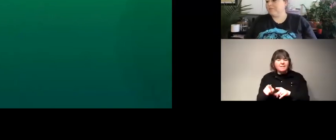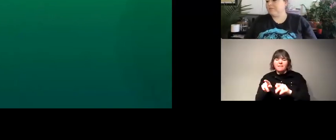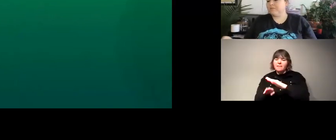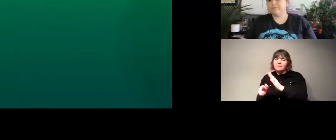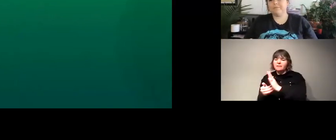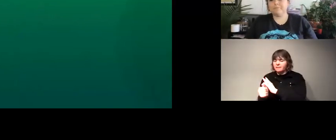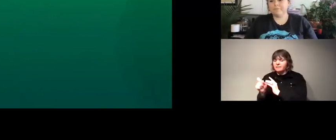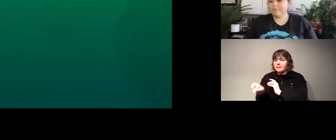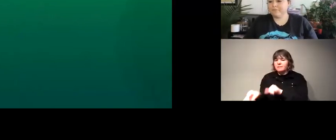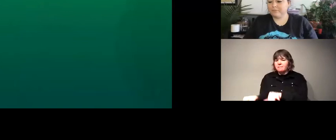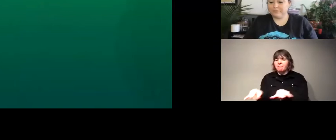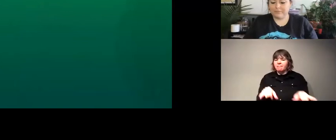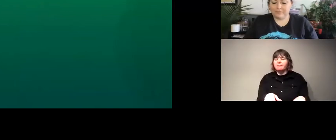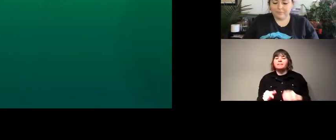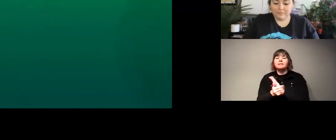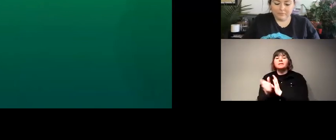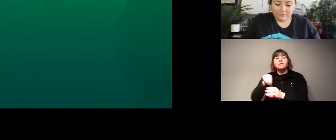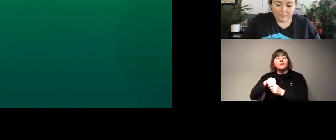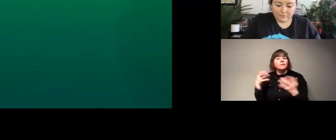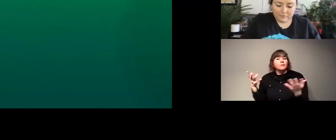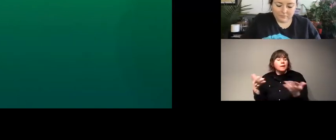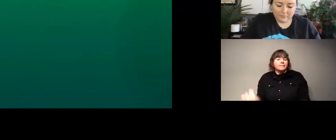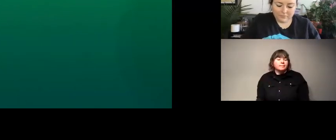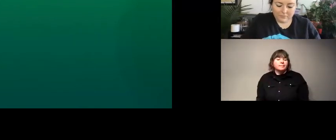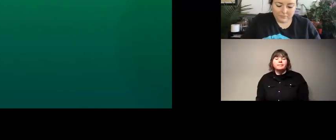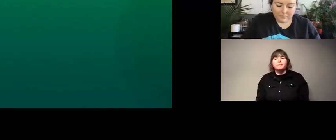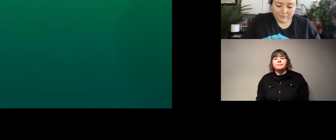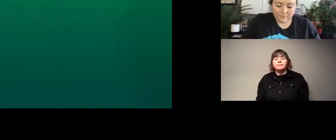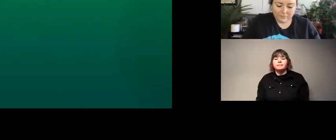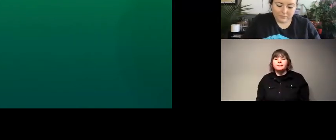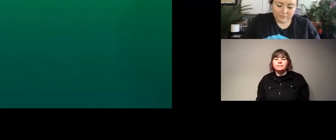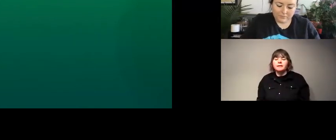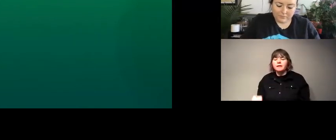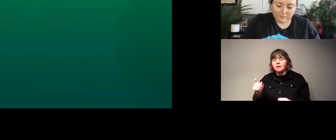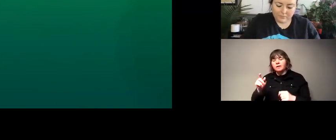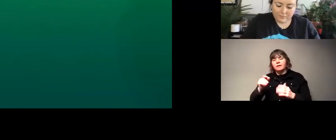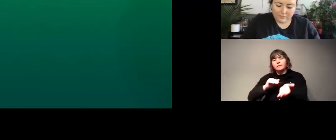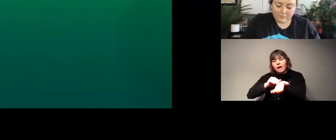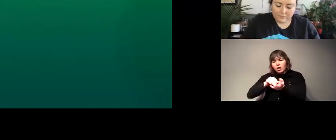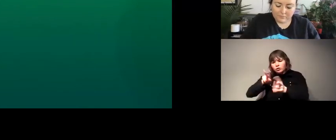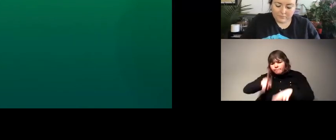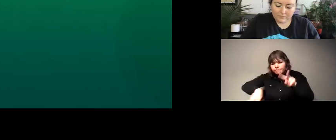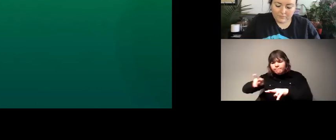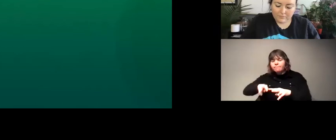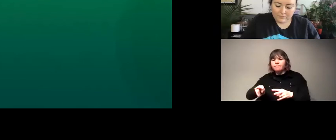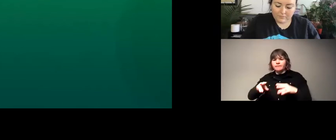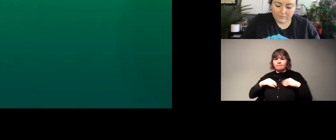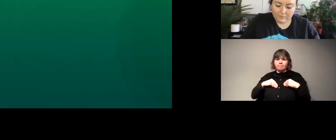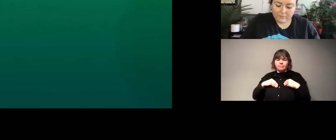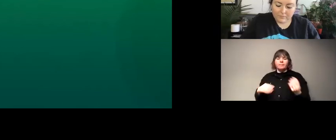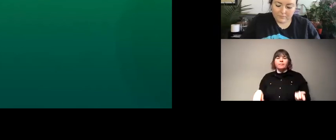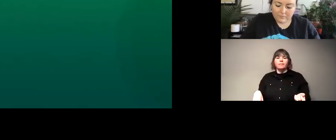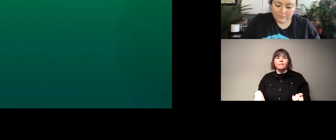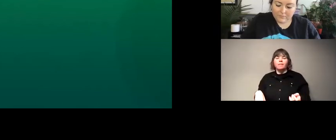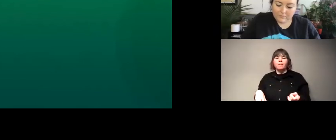too. So those skills can include getting an exam, or they can include, let's